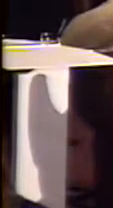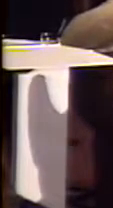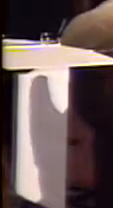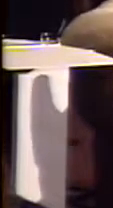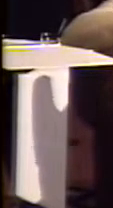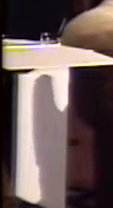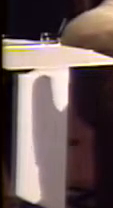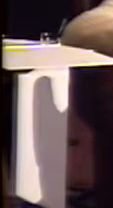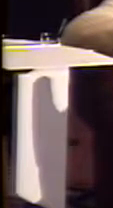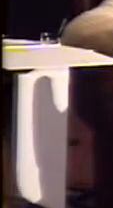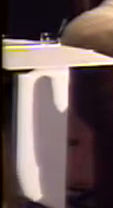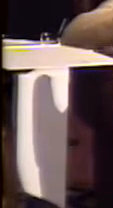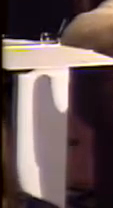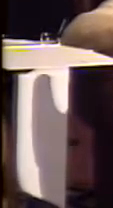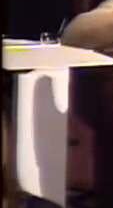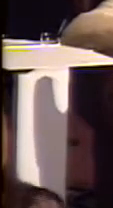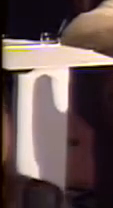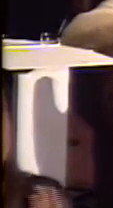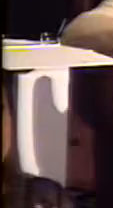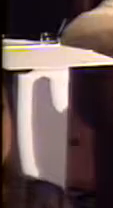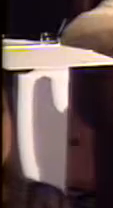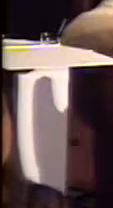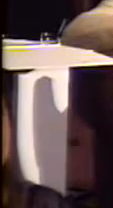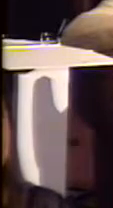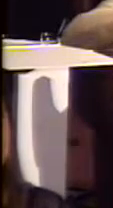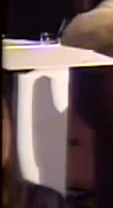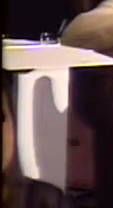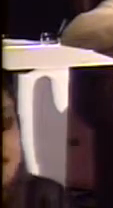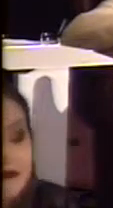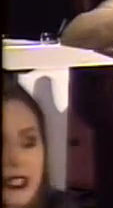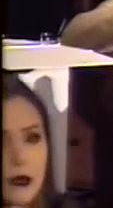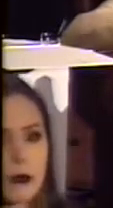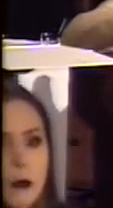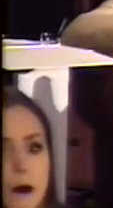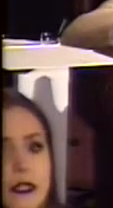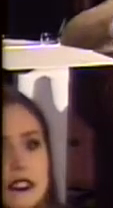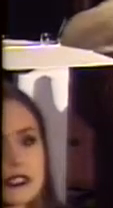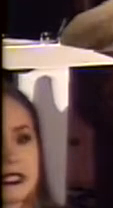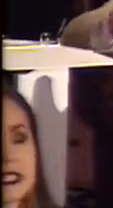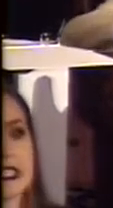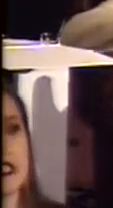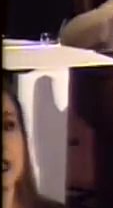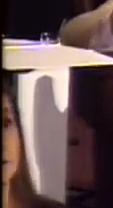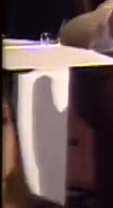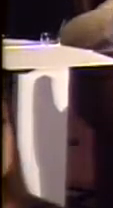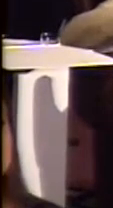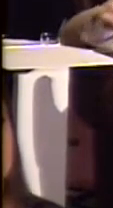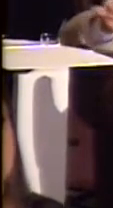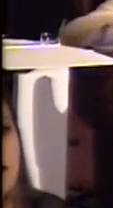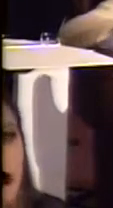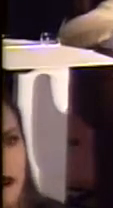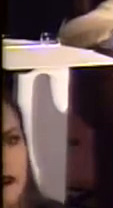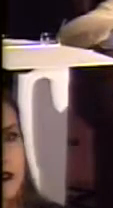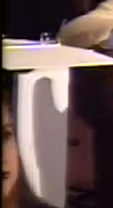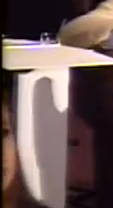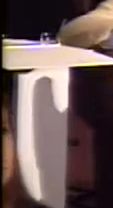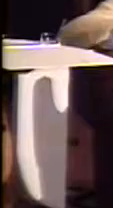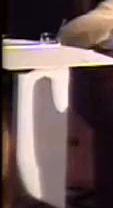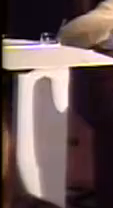that overwhelming joy that they had when they fell down and worshiped the king was the fact that they were involved in God's plan. He put them in his